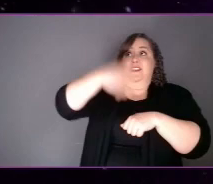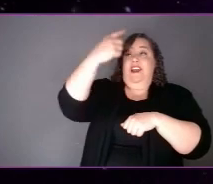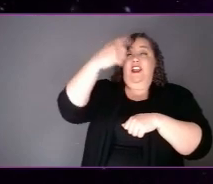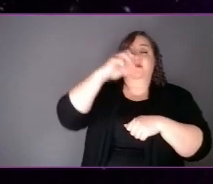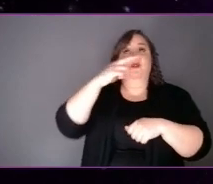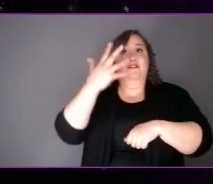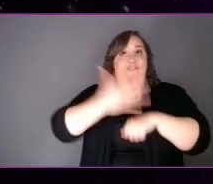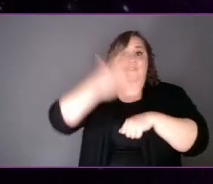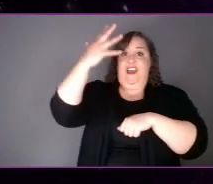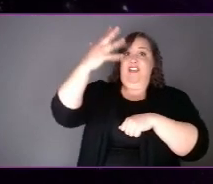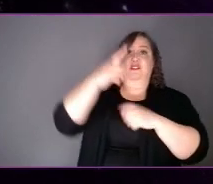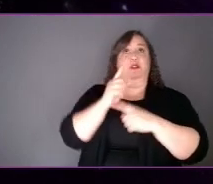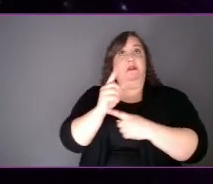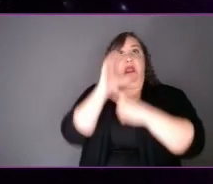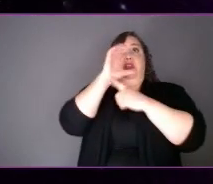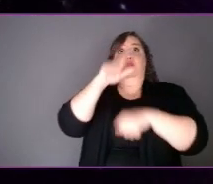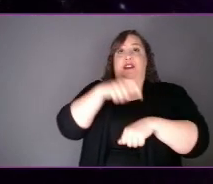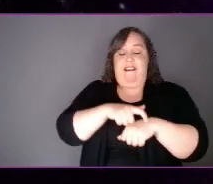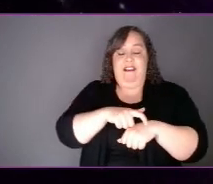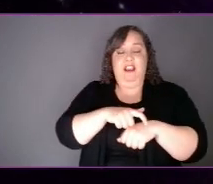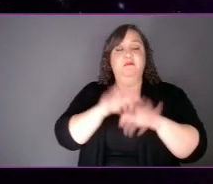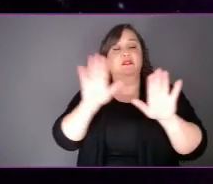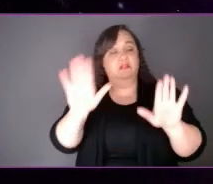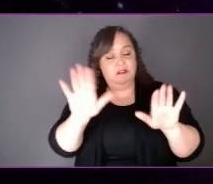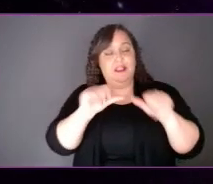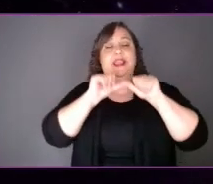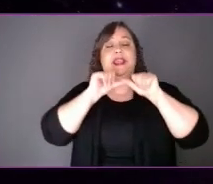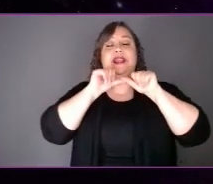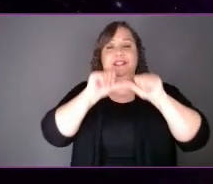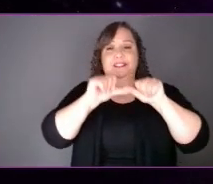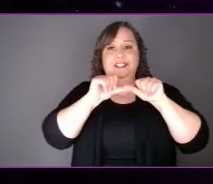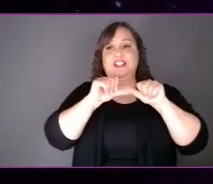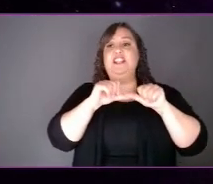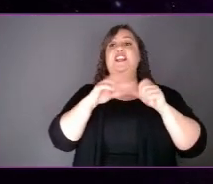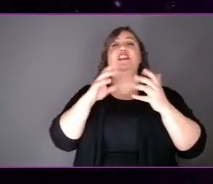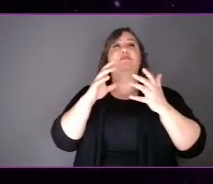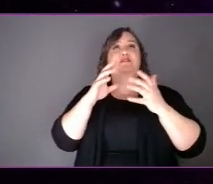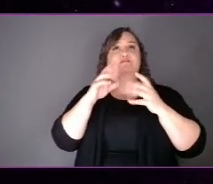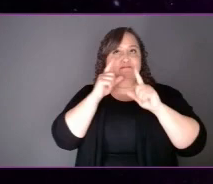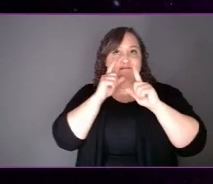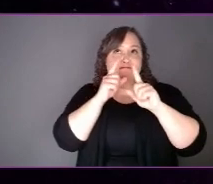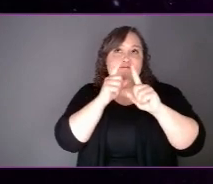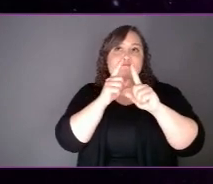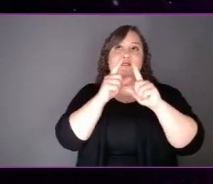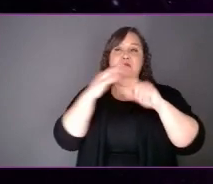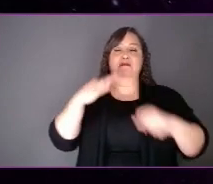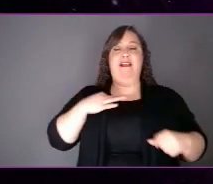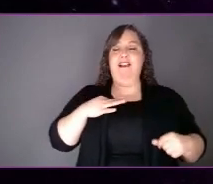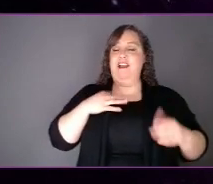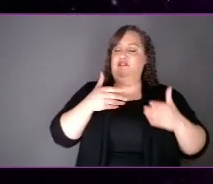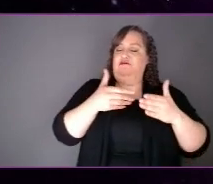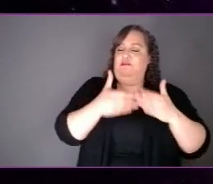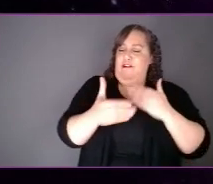or even 100 times. Honestly, just moral of the story is just keep applying no matter what.